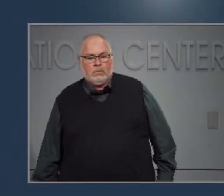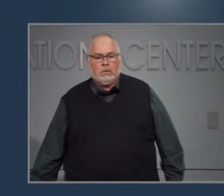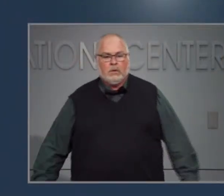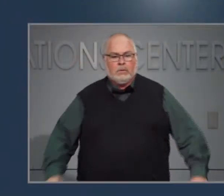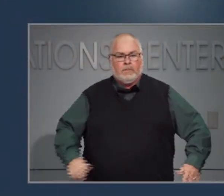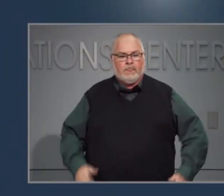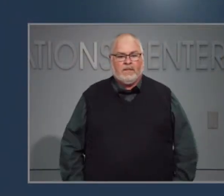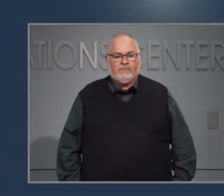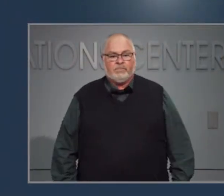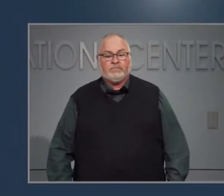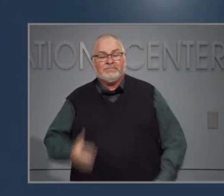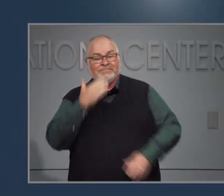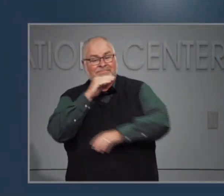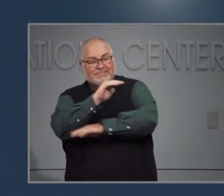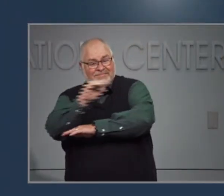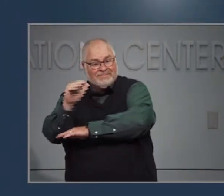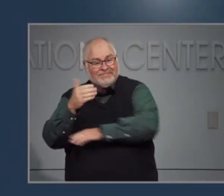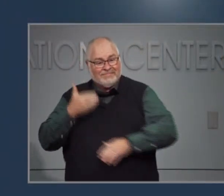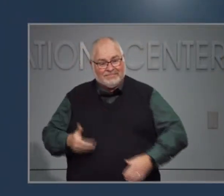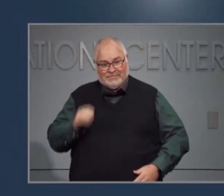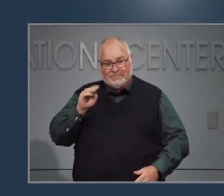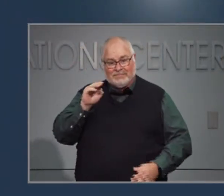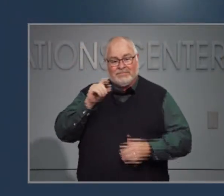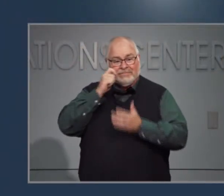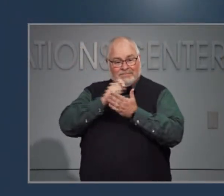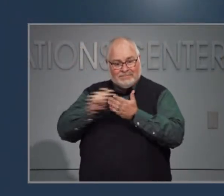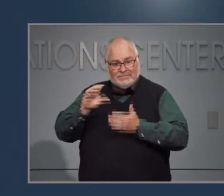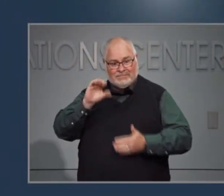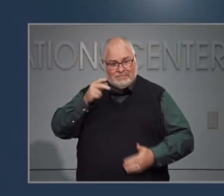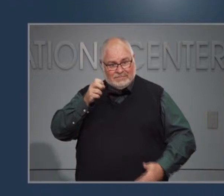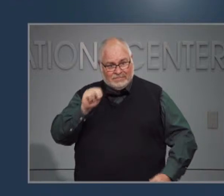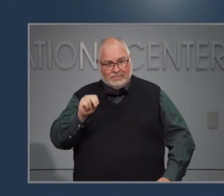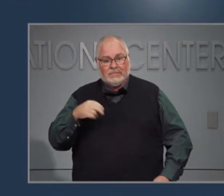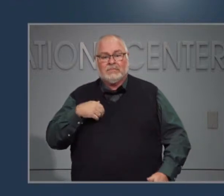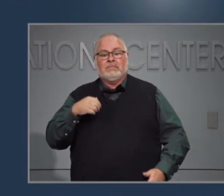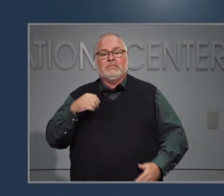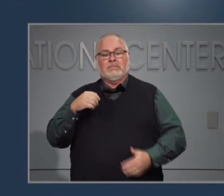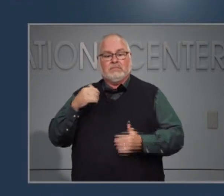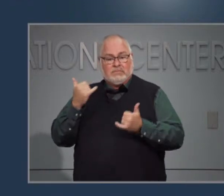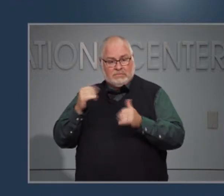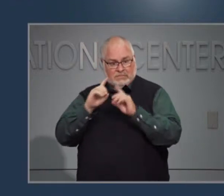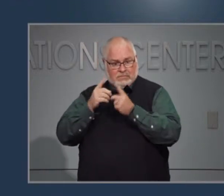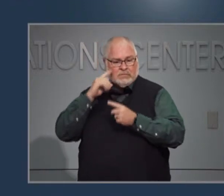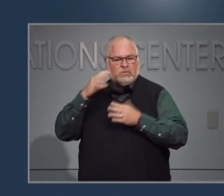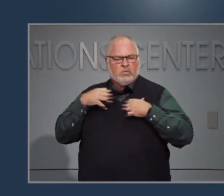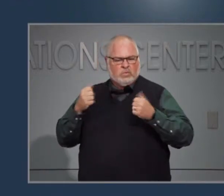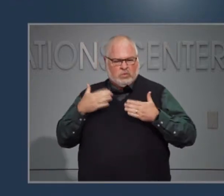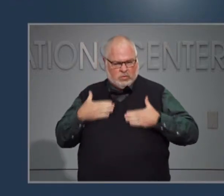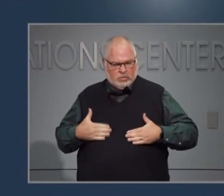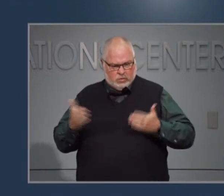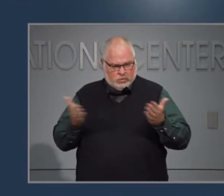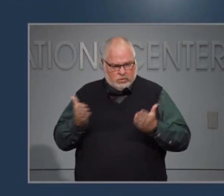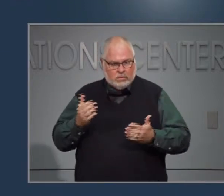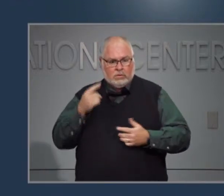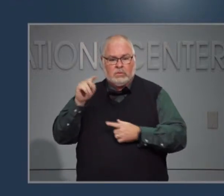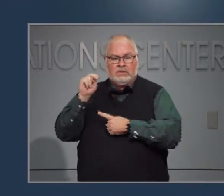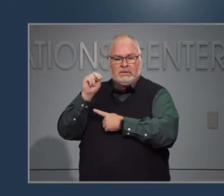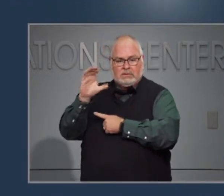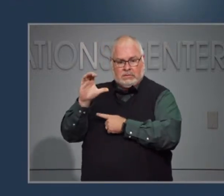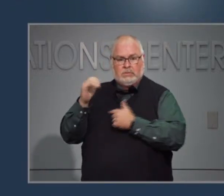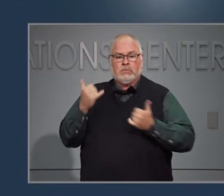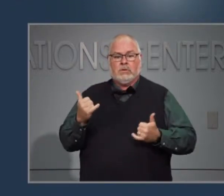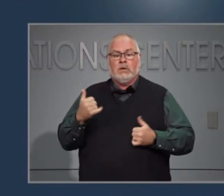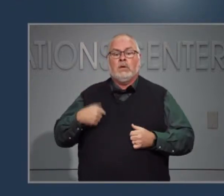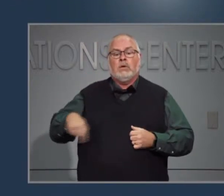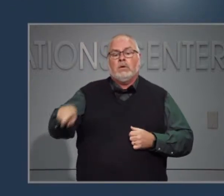Good afternoon. I'm Mandy Cohen. I'm the Secretary of the Department of Health and Human Services for North Carolina. And today I'm joined by